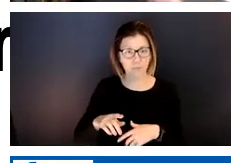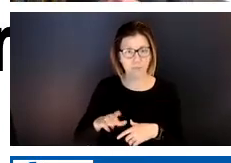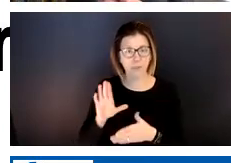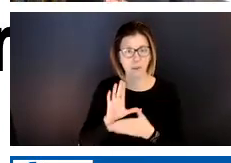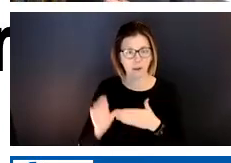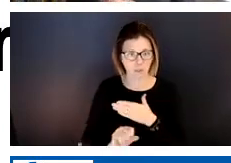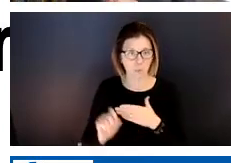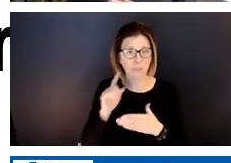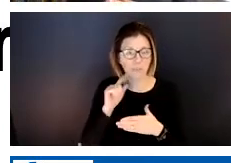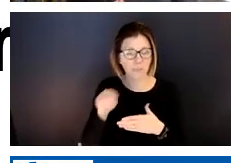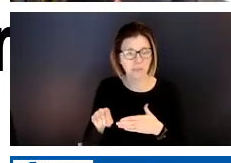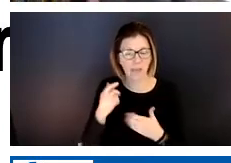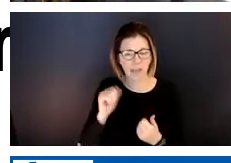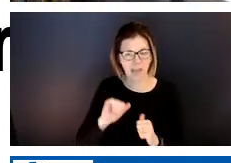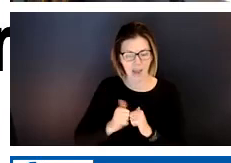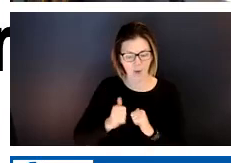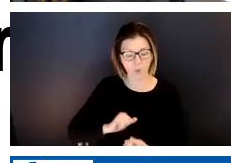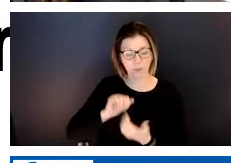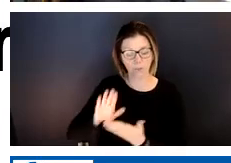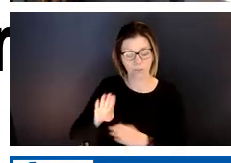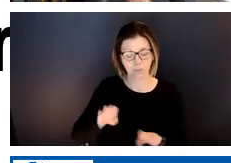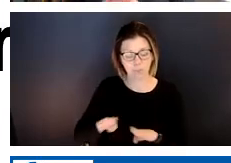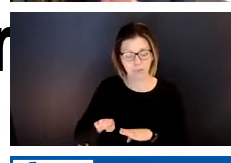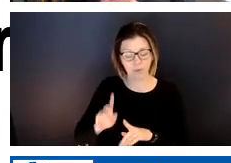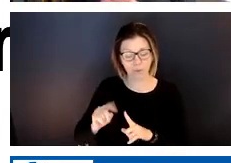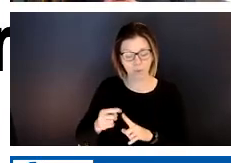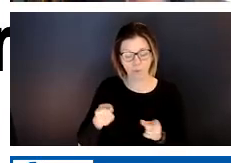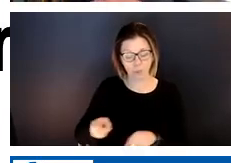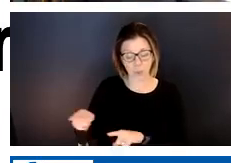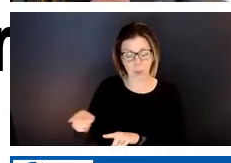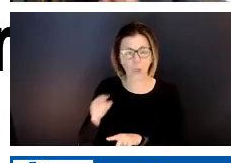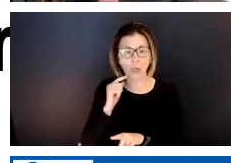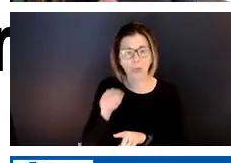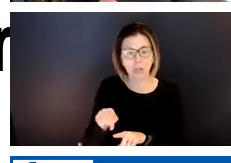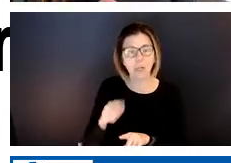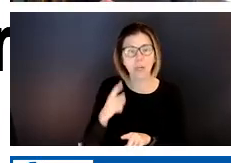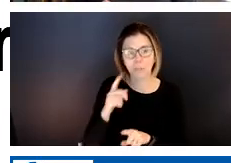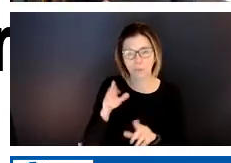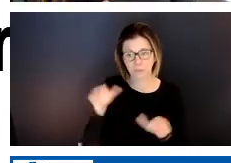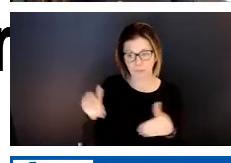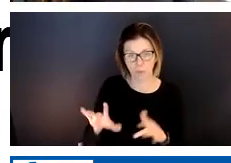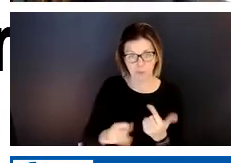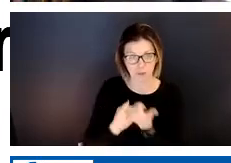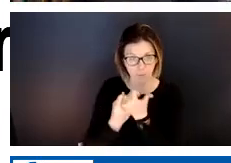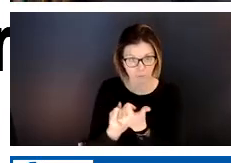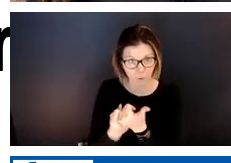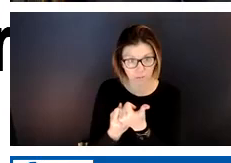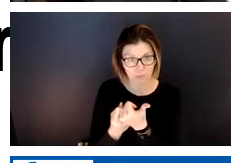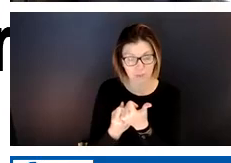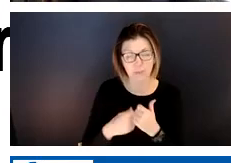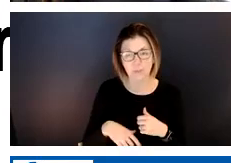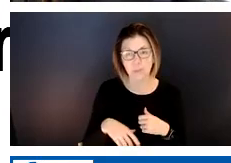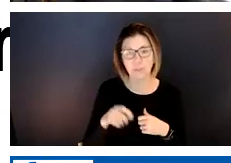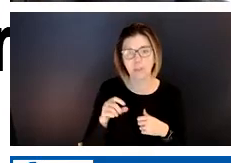address behaviors when they occur, a focus on reinforcement over punishment, but